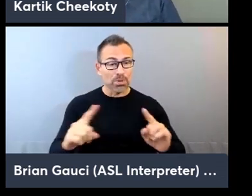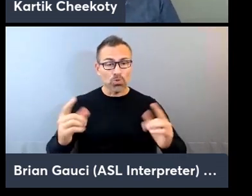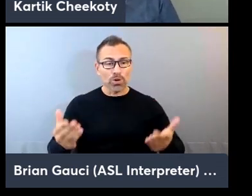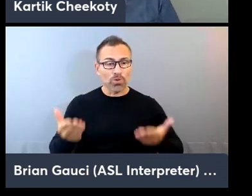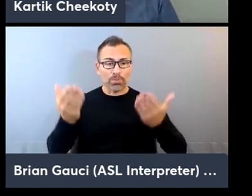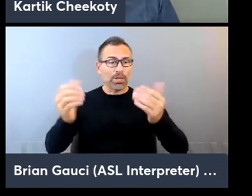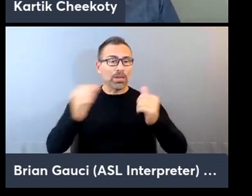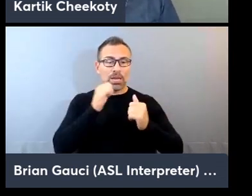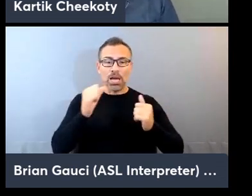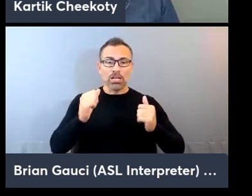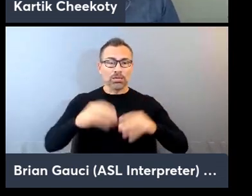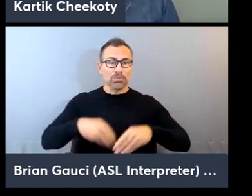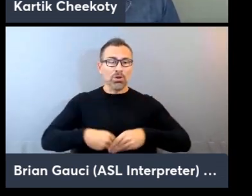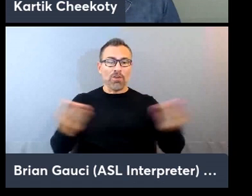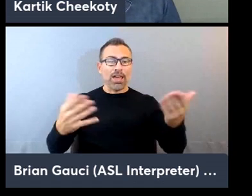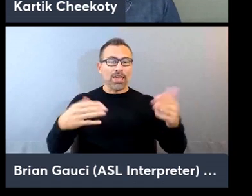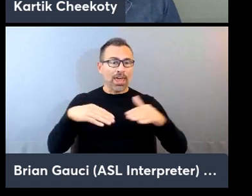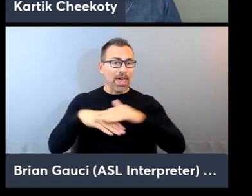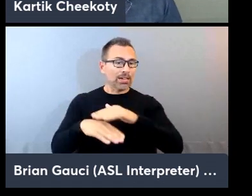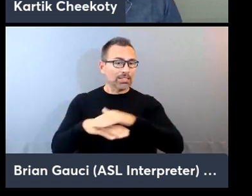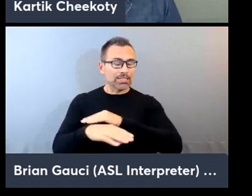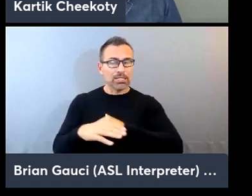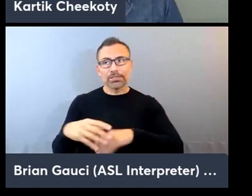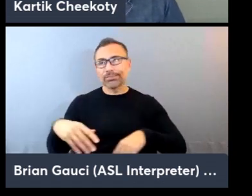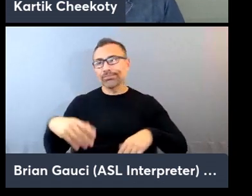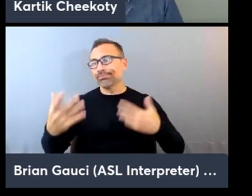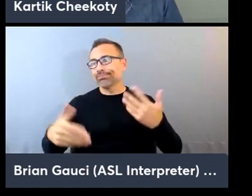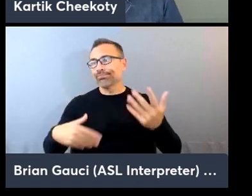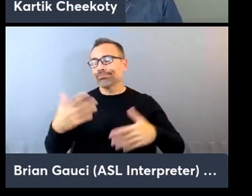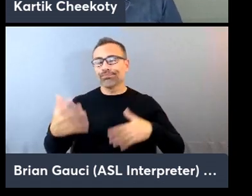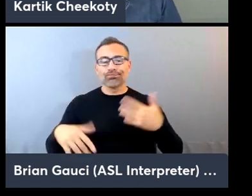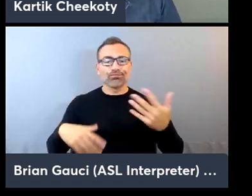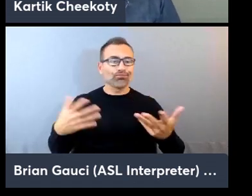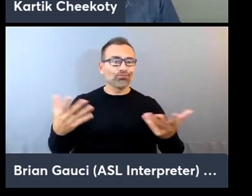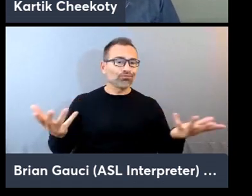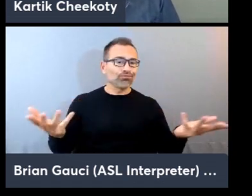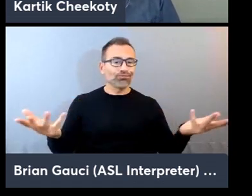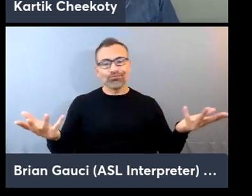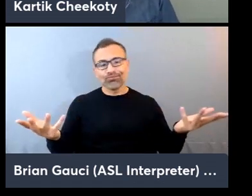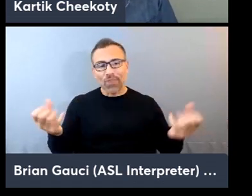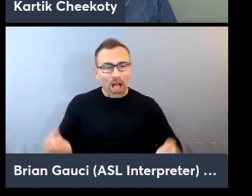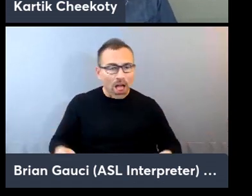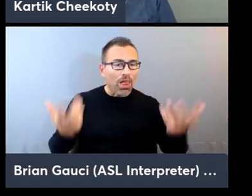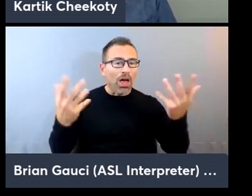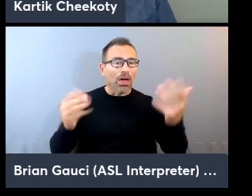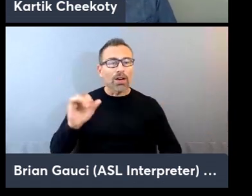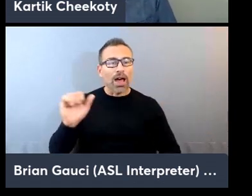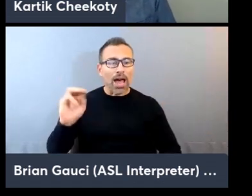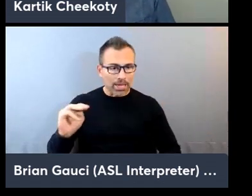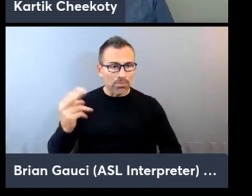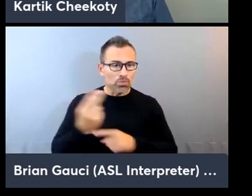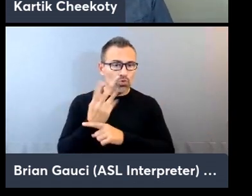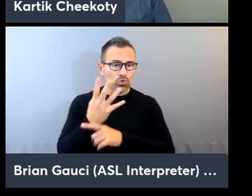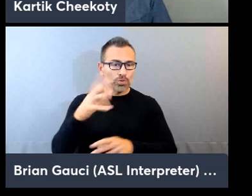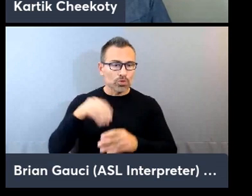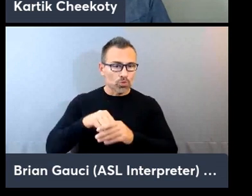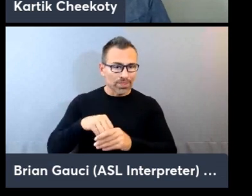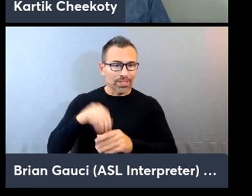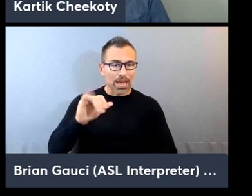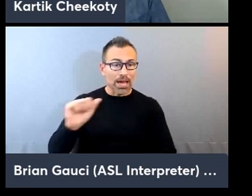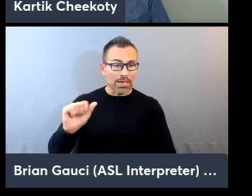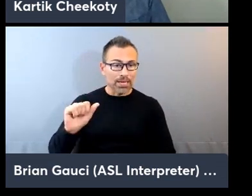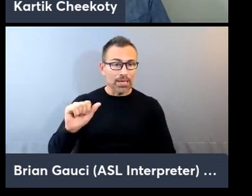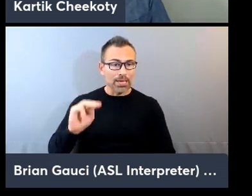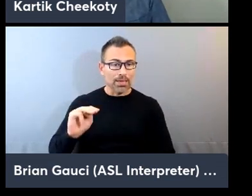provide access to a lot of IAM users in the management account. So it is for that